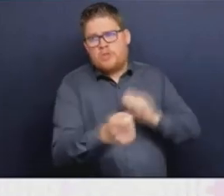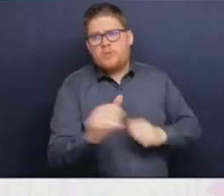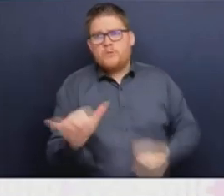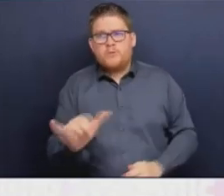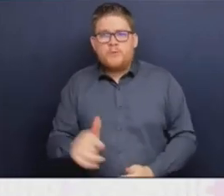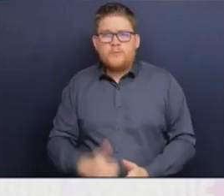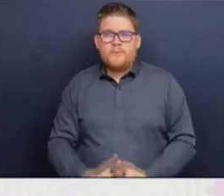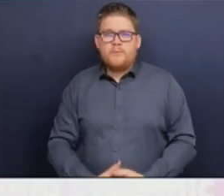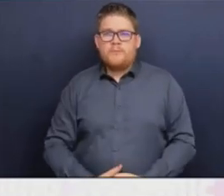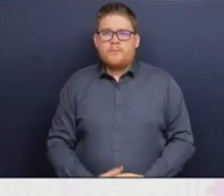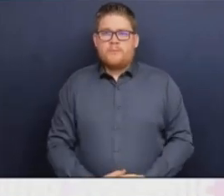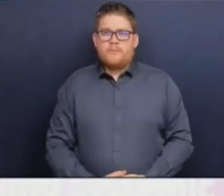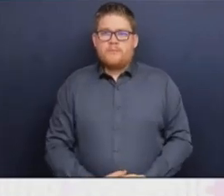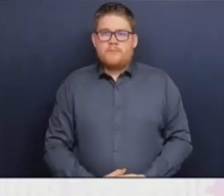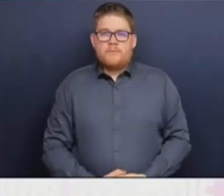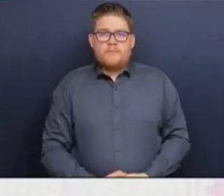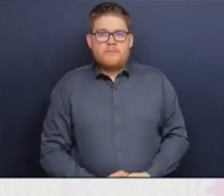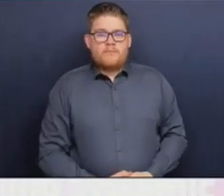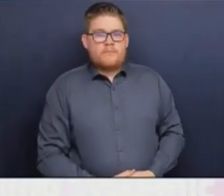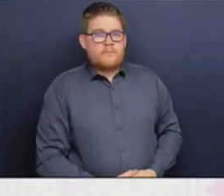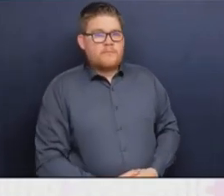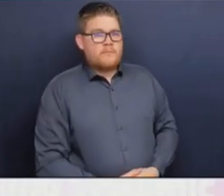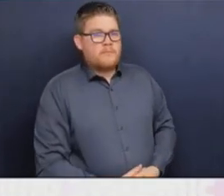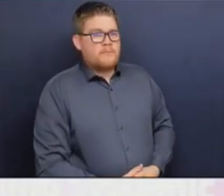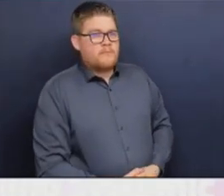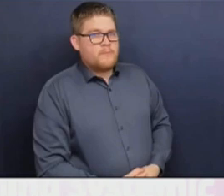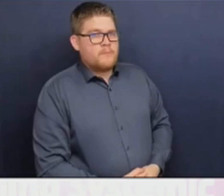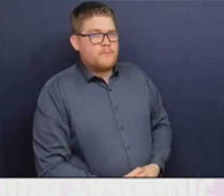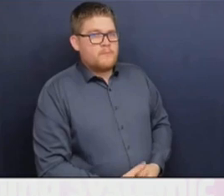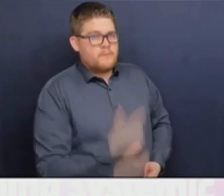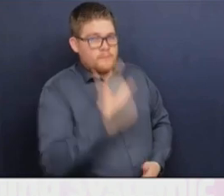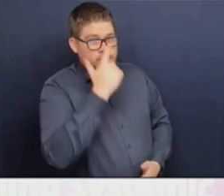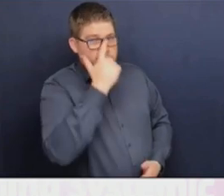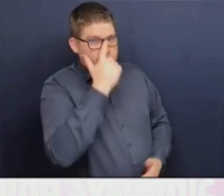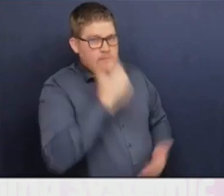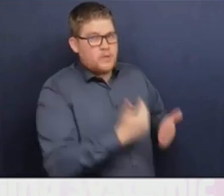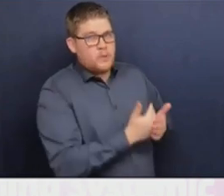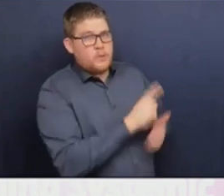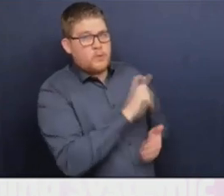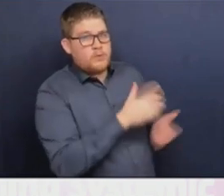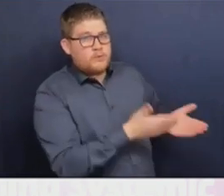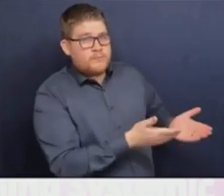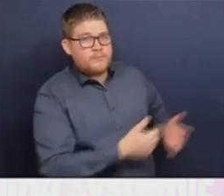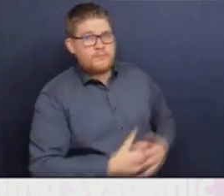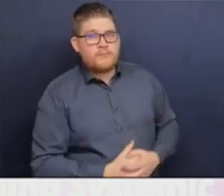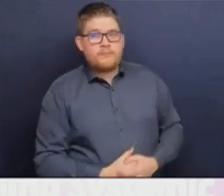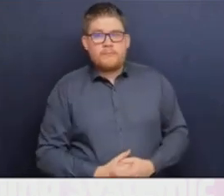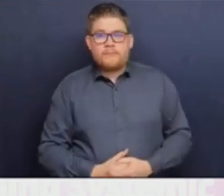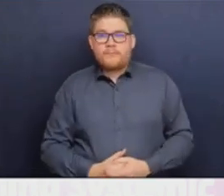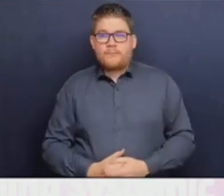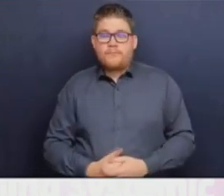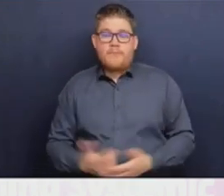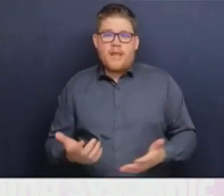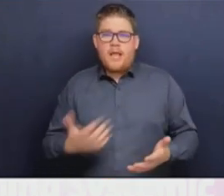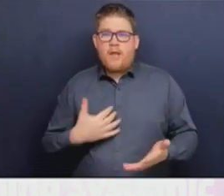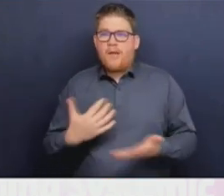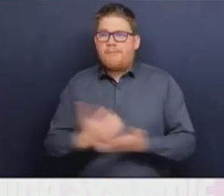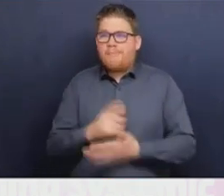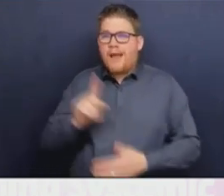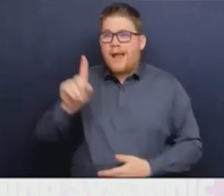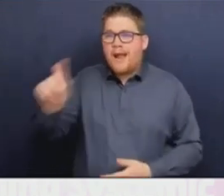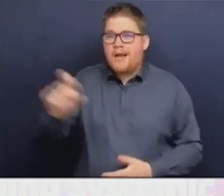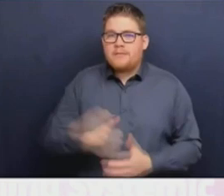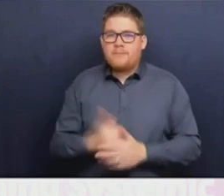I think my colleagues have pretty thoroughly covered this legislation that's being introduced today, but I did want to ask both the Premier and the Parliamentary Secretary